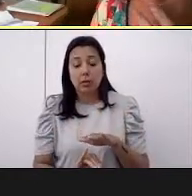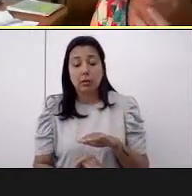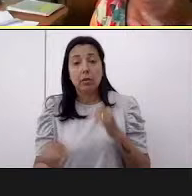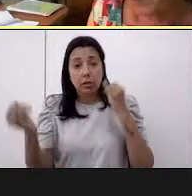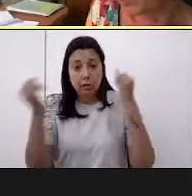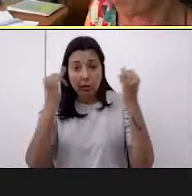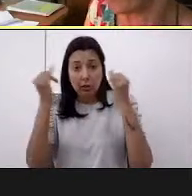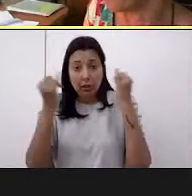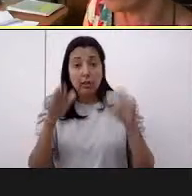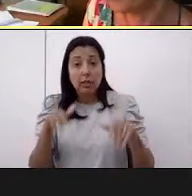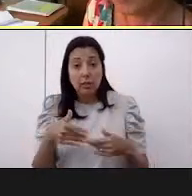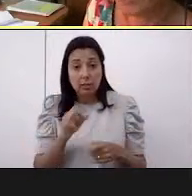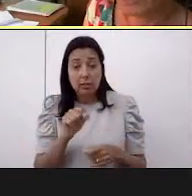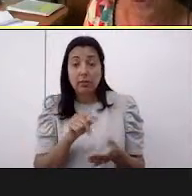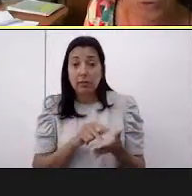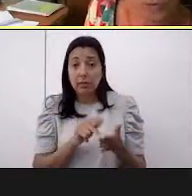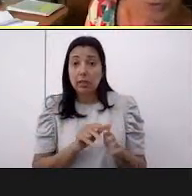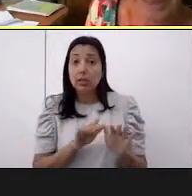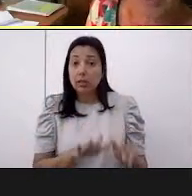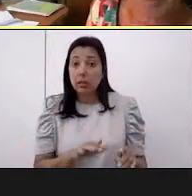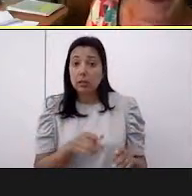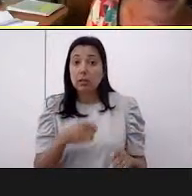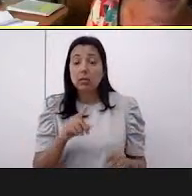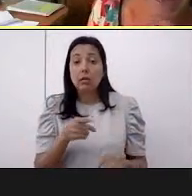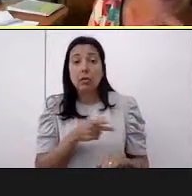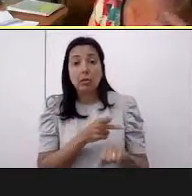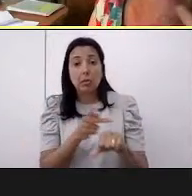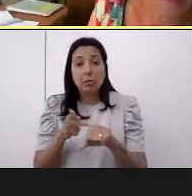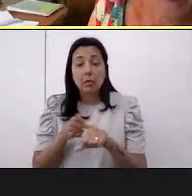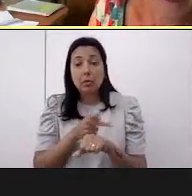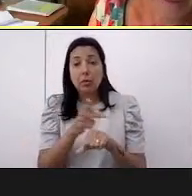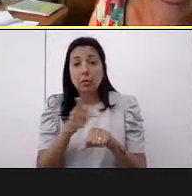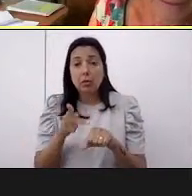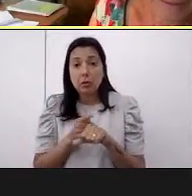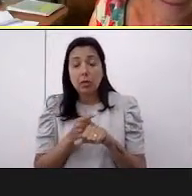will try to explain now.